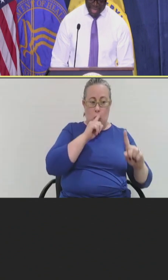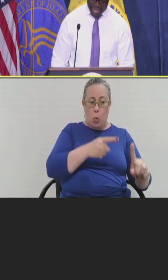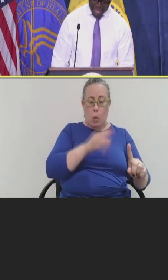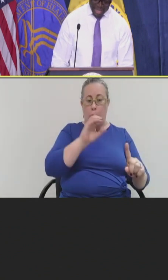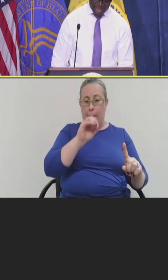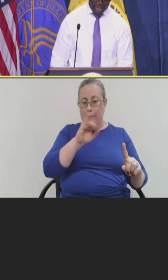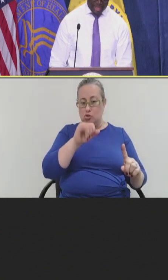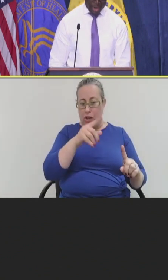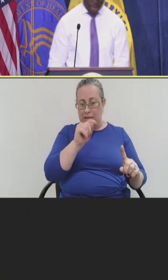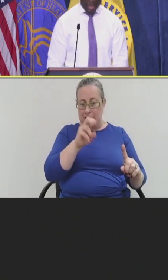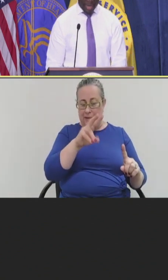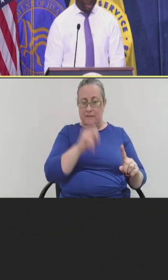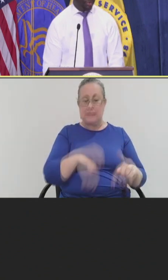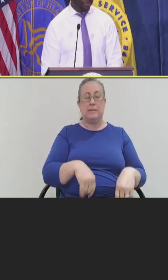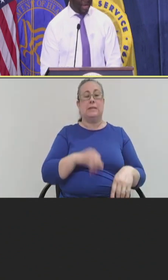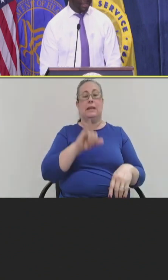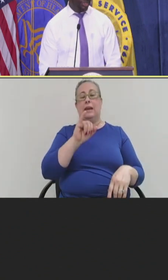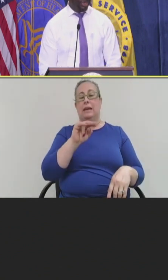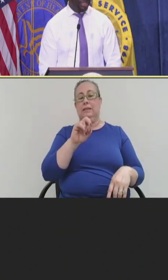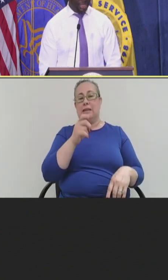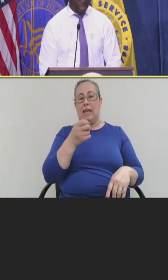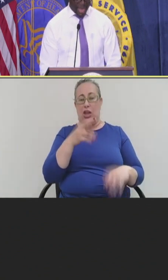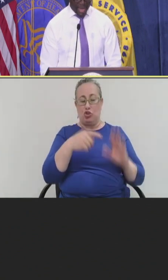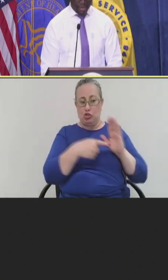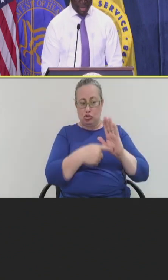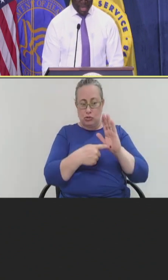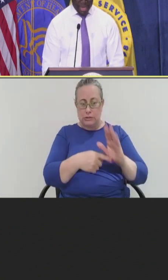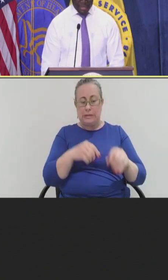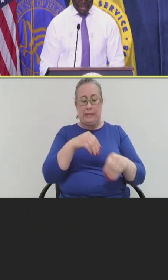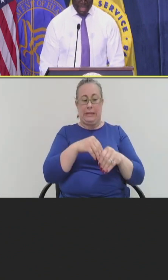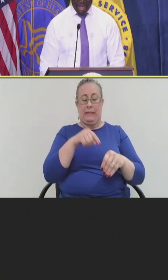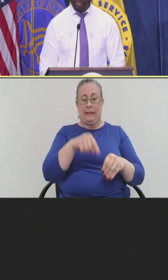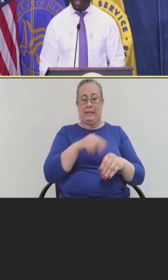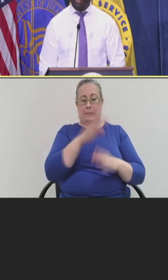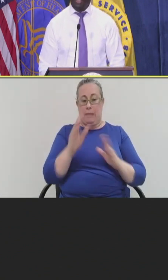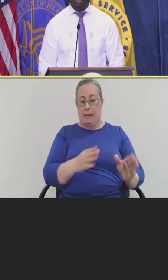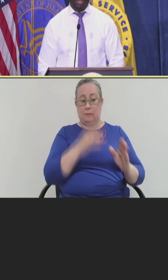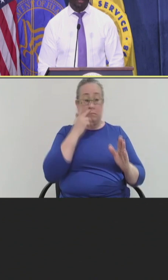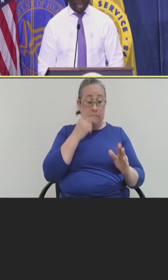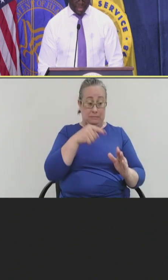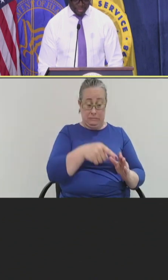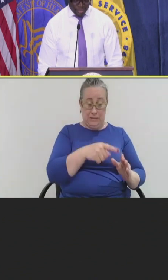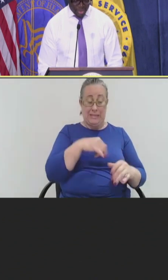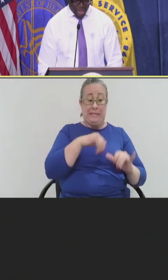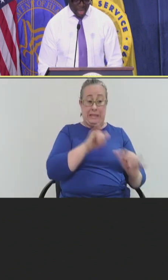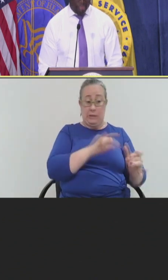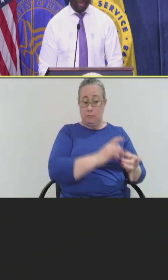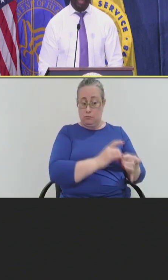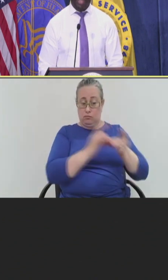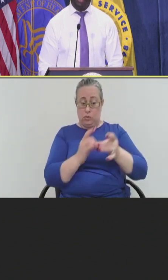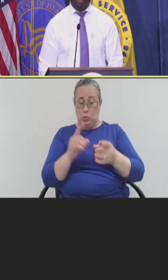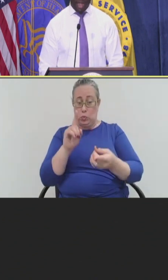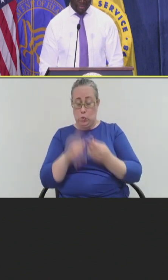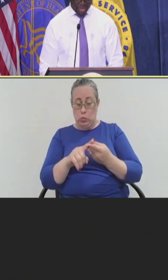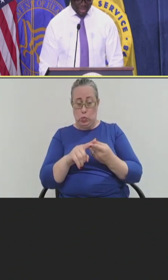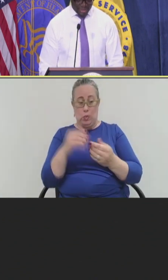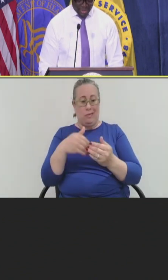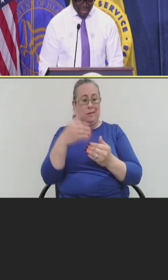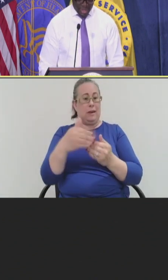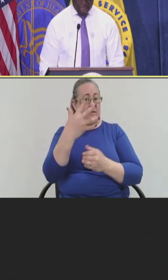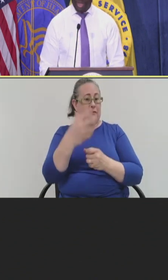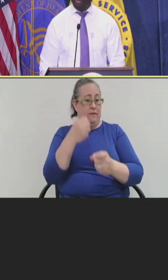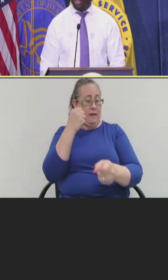and indicators in the current National Vaccine Strategic Plan and see if they are still relevant for the next 5